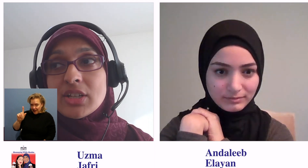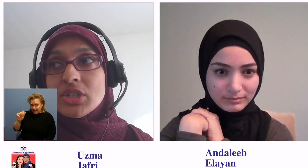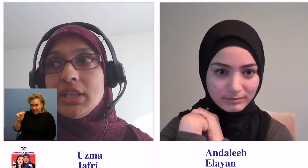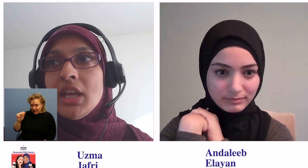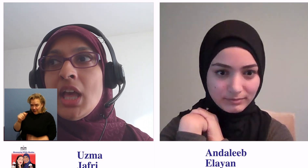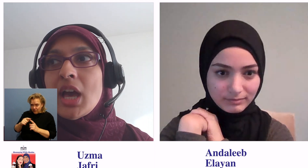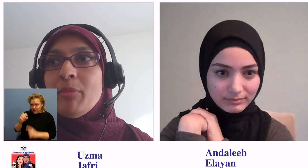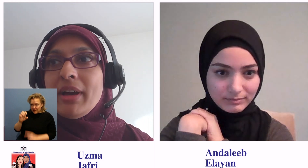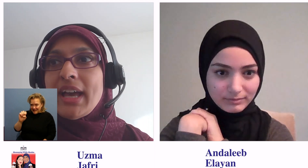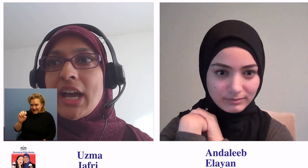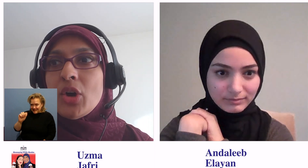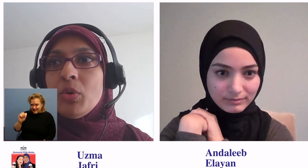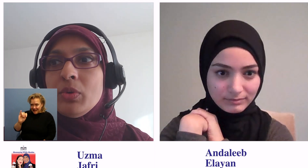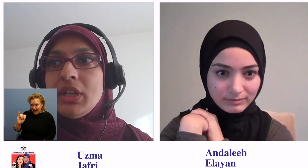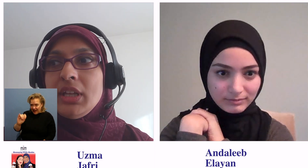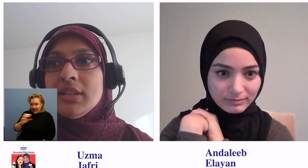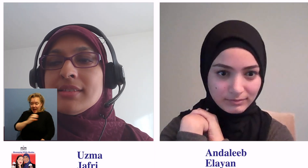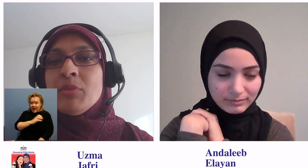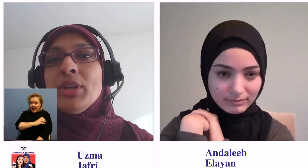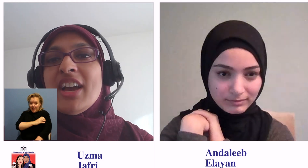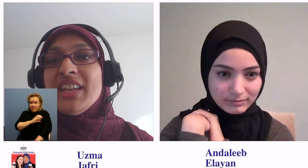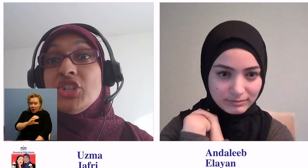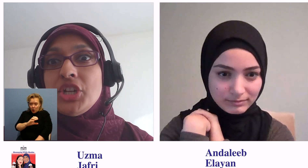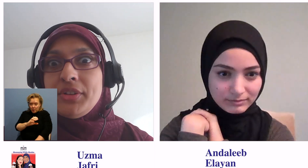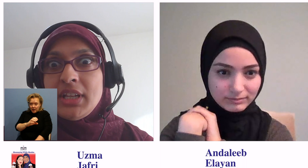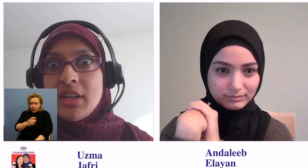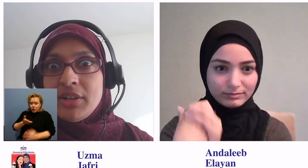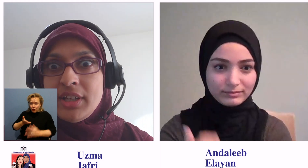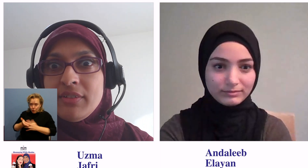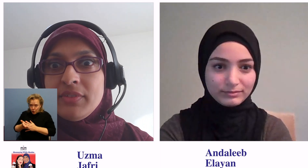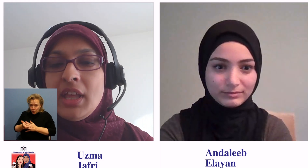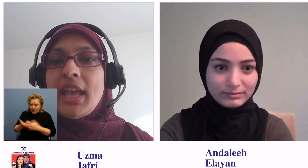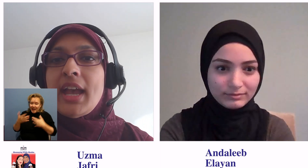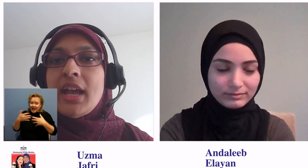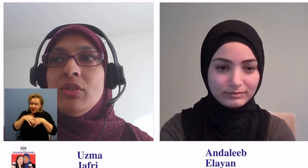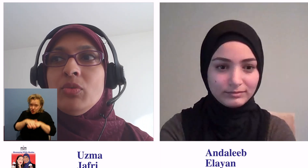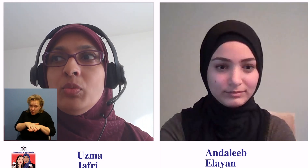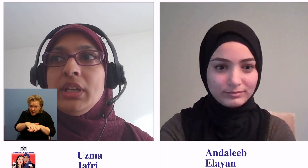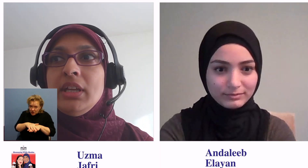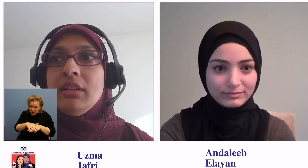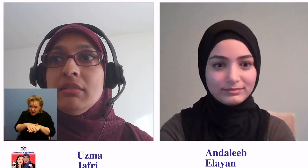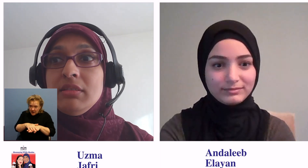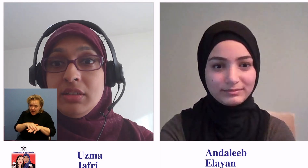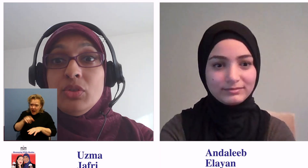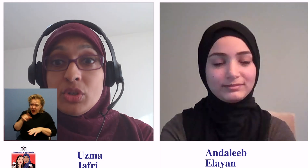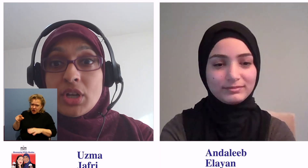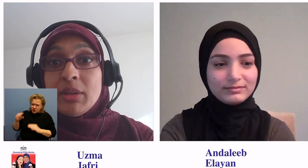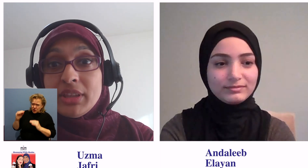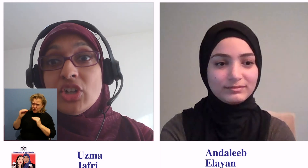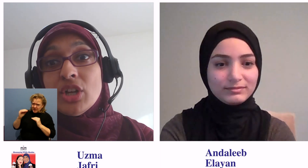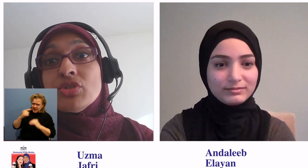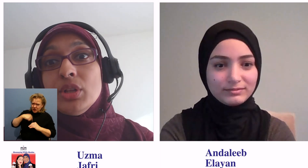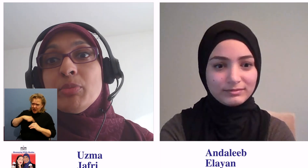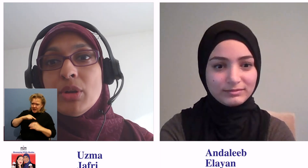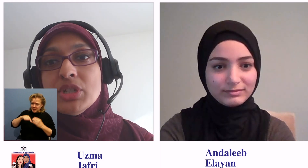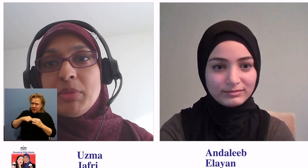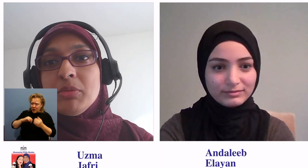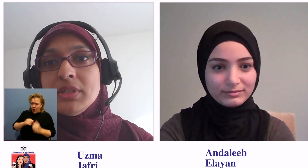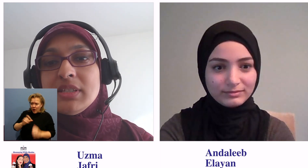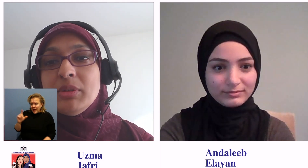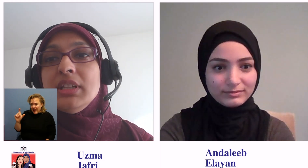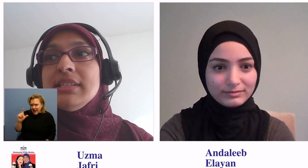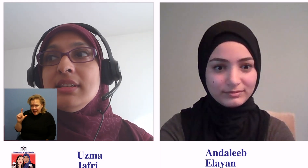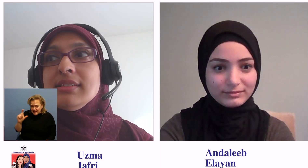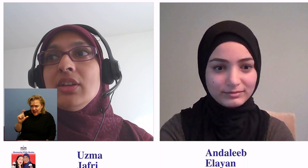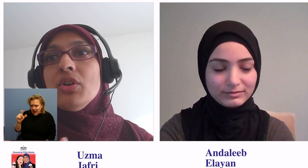us, actually, about how in Islam we have that charity narrative. And you're talking about the cultural approach